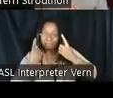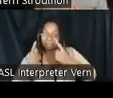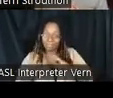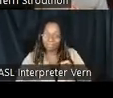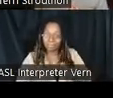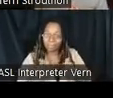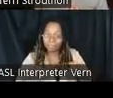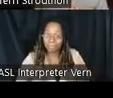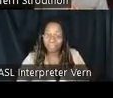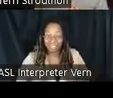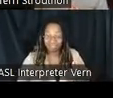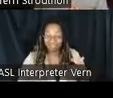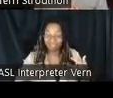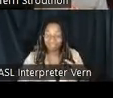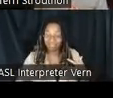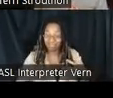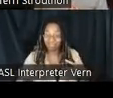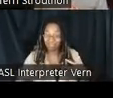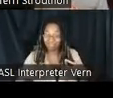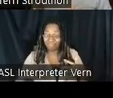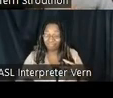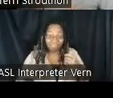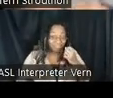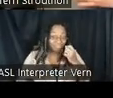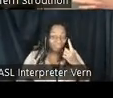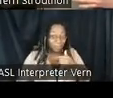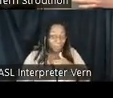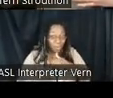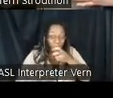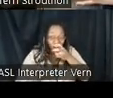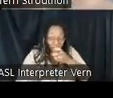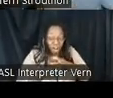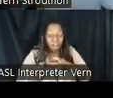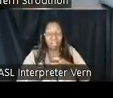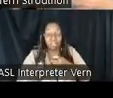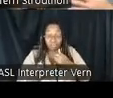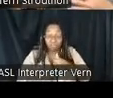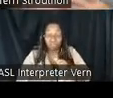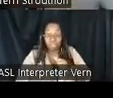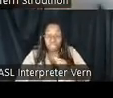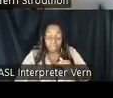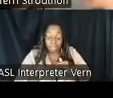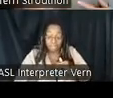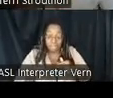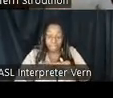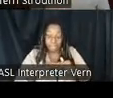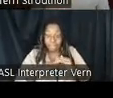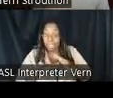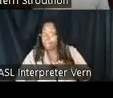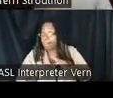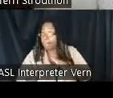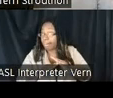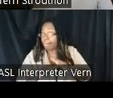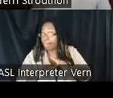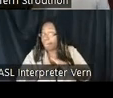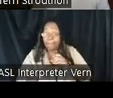And that's scary, because we've worked so hard to put up the coping mechanisms to adapt our behavior to